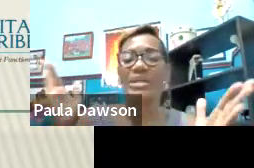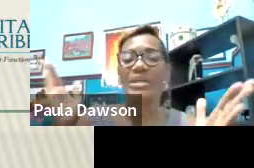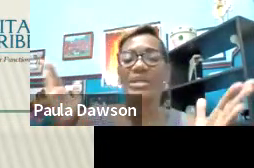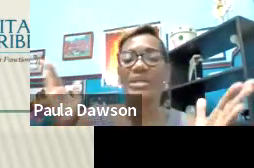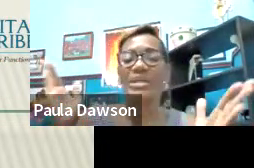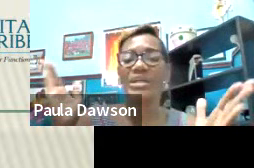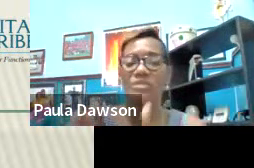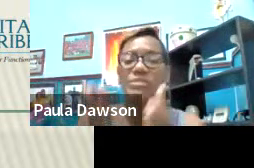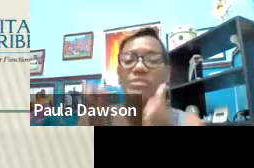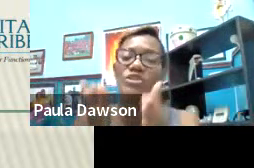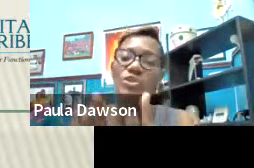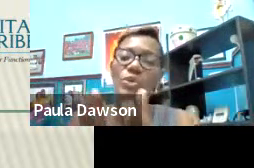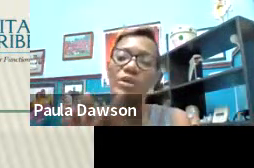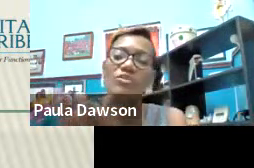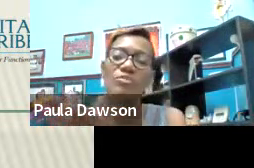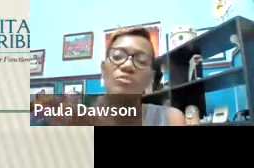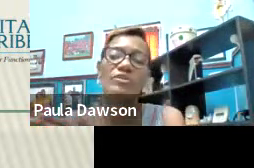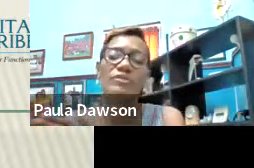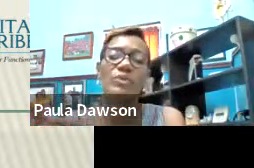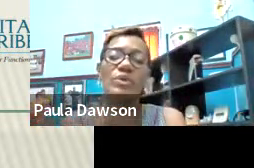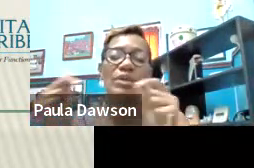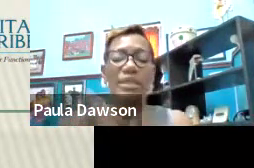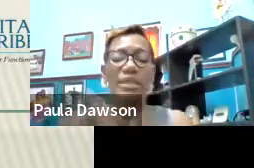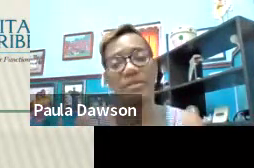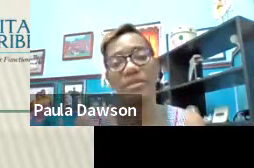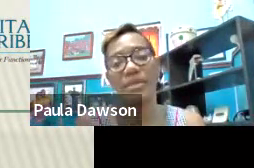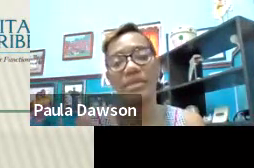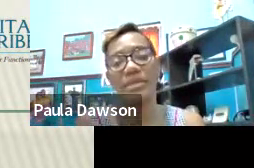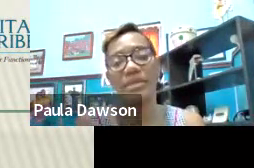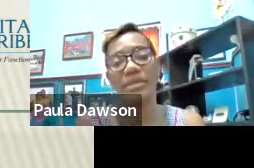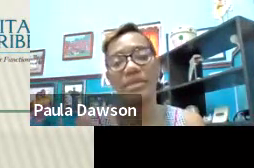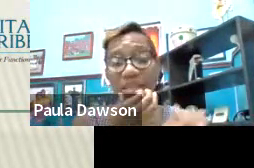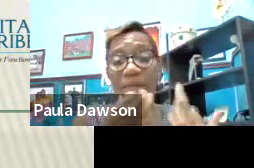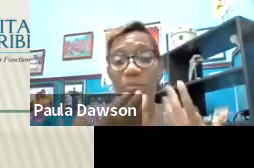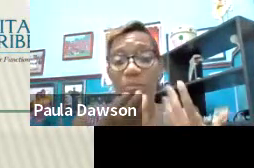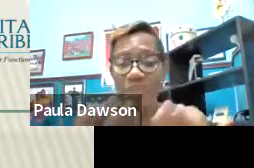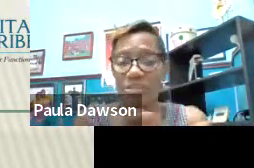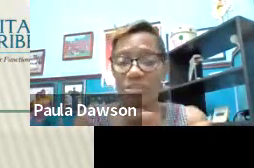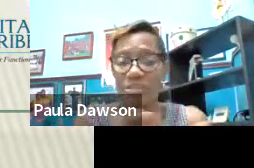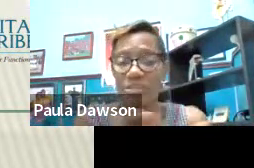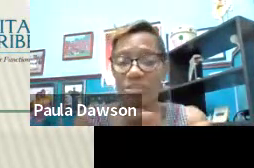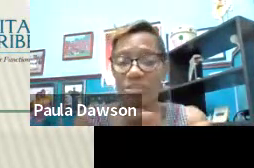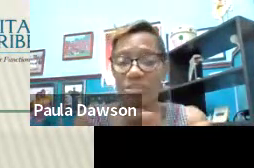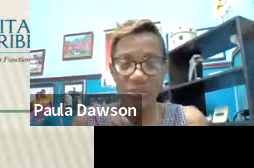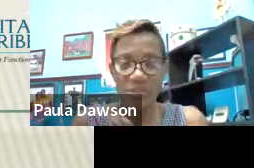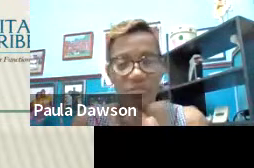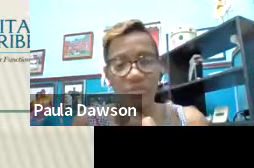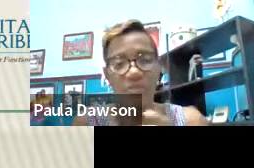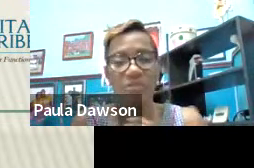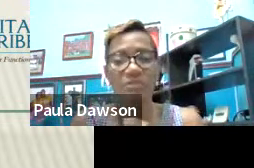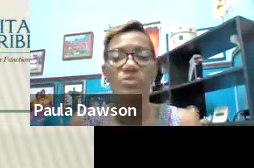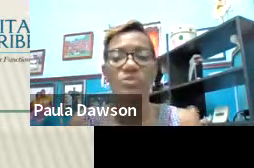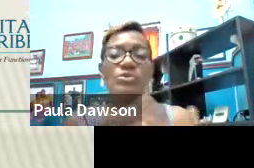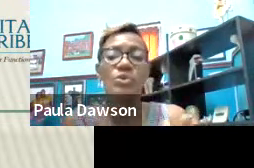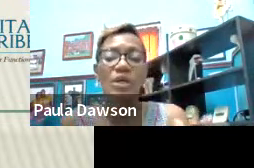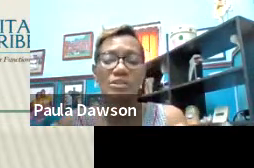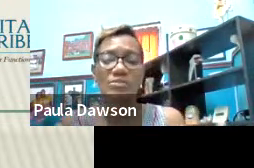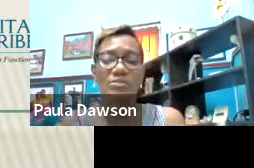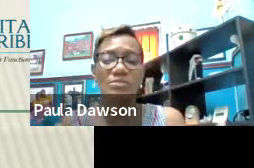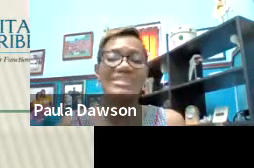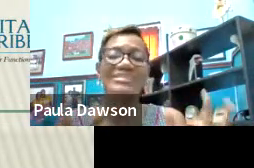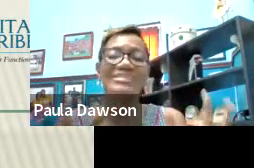you don't have stasis, meaning slowing of blood flow in the legs. It prevents osteoporosis. And for those of you who